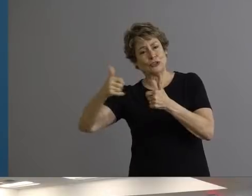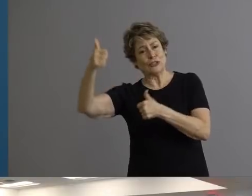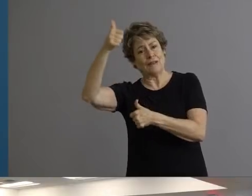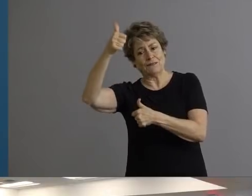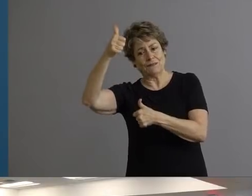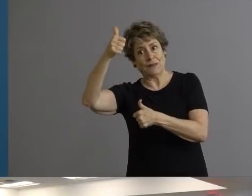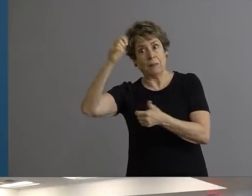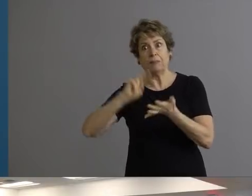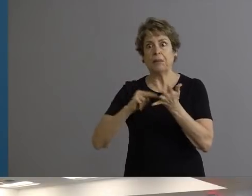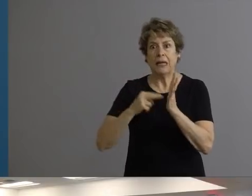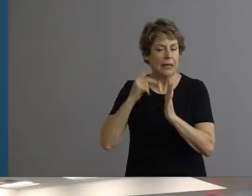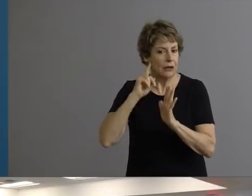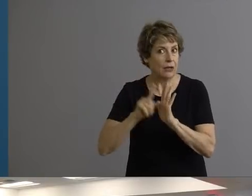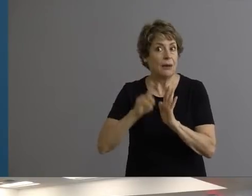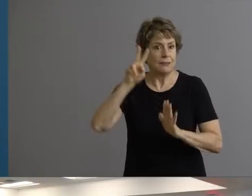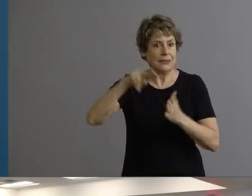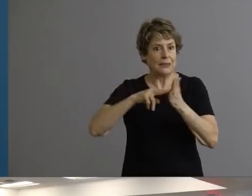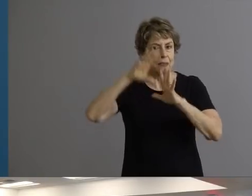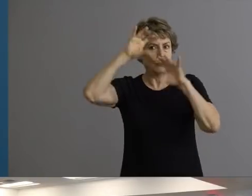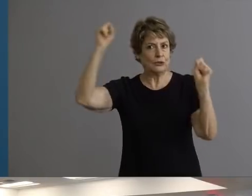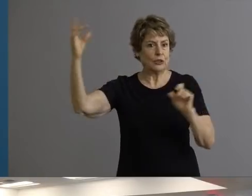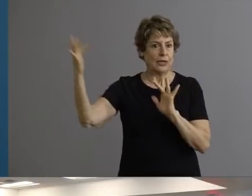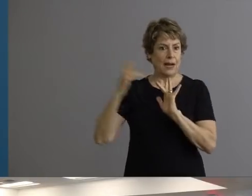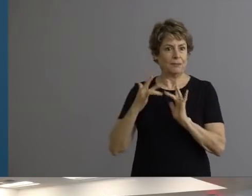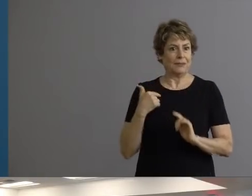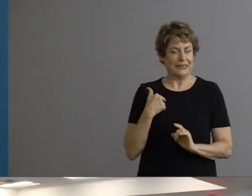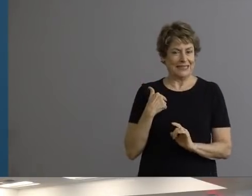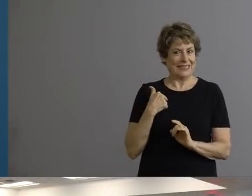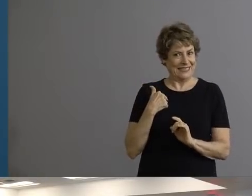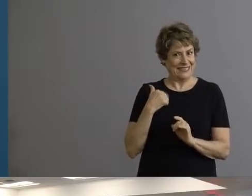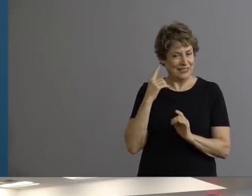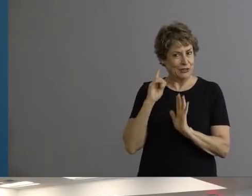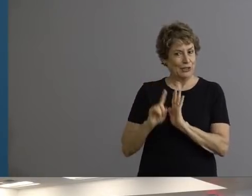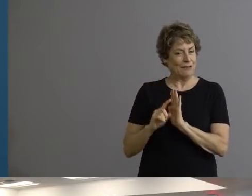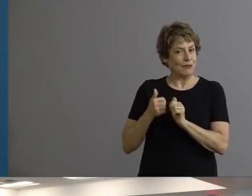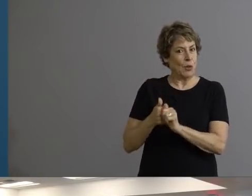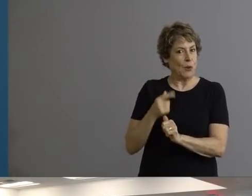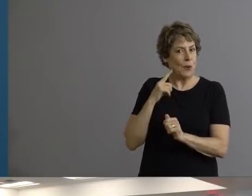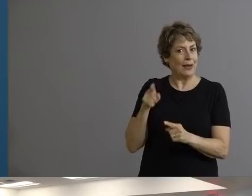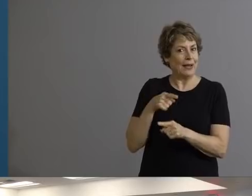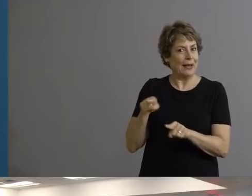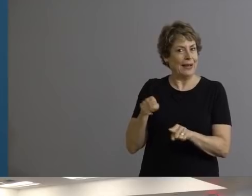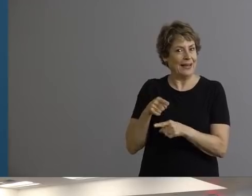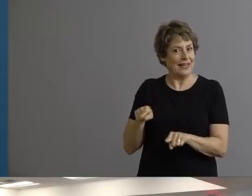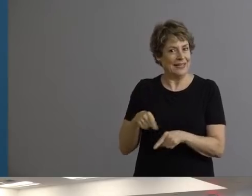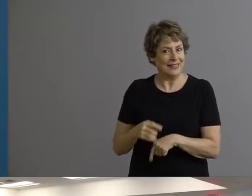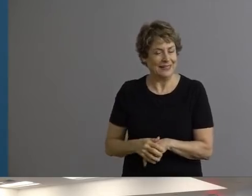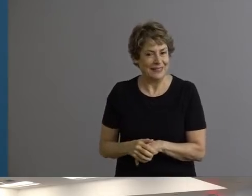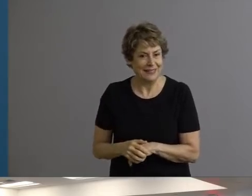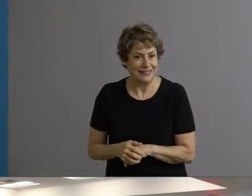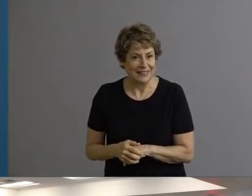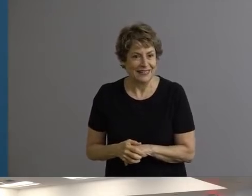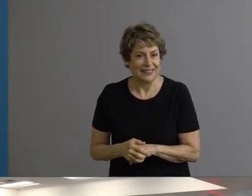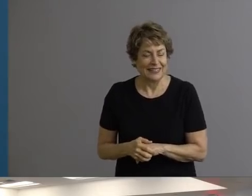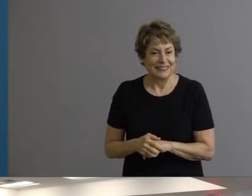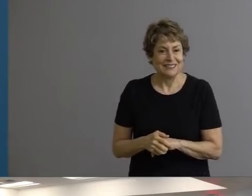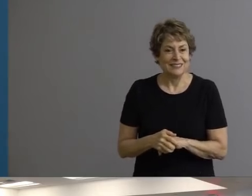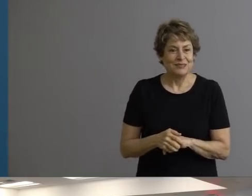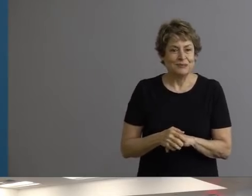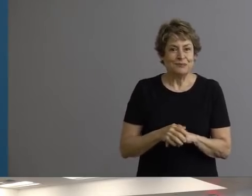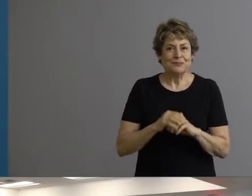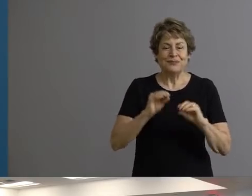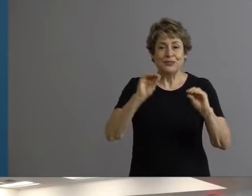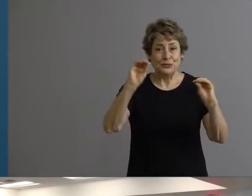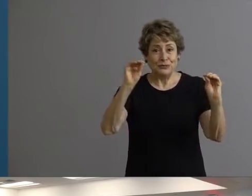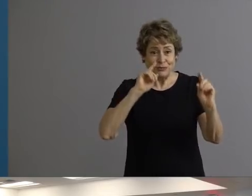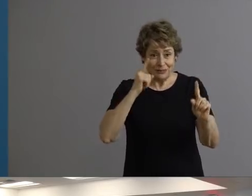Arizona. But I stand by what I said, Howie. There aren't going to be any politics around the pandemic played out